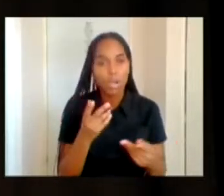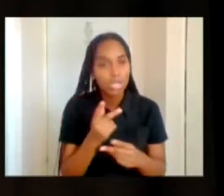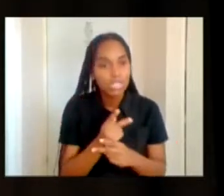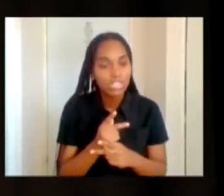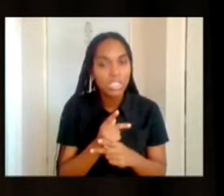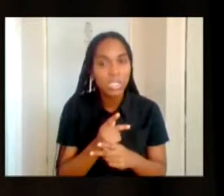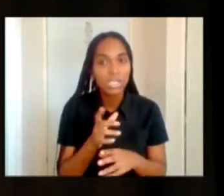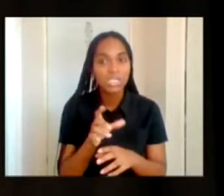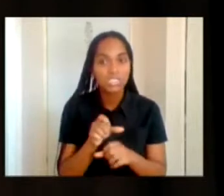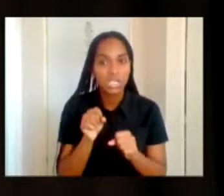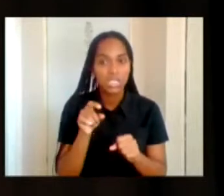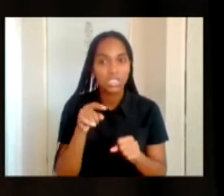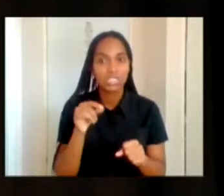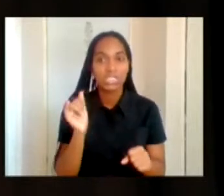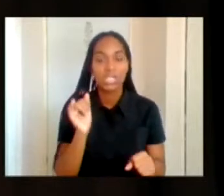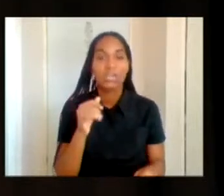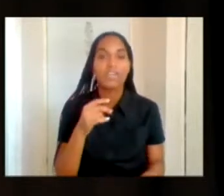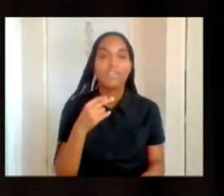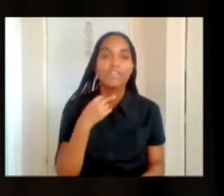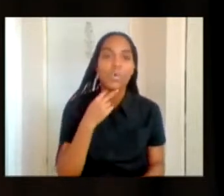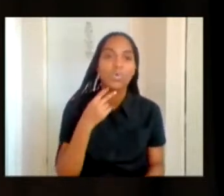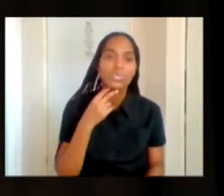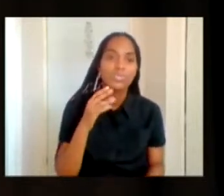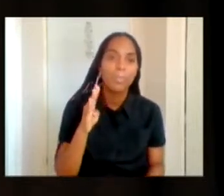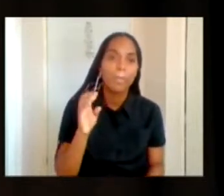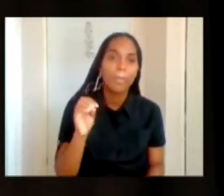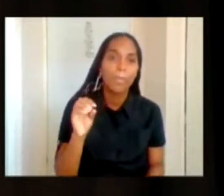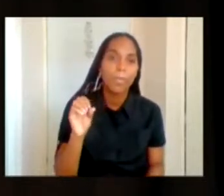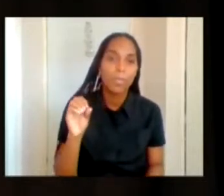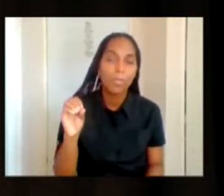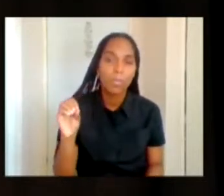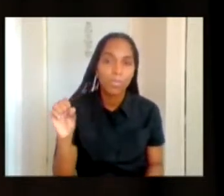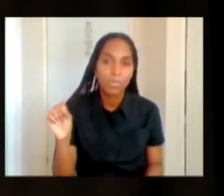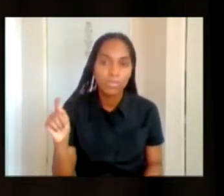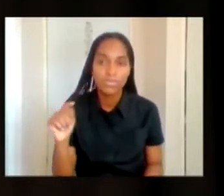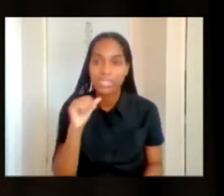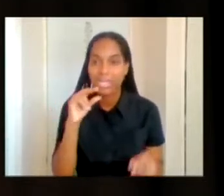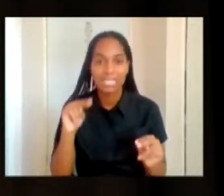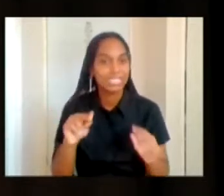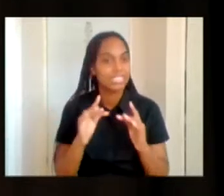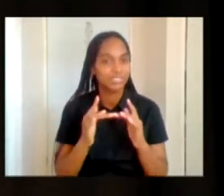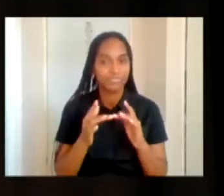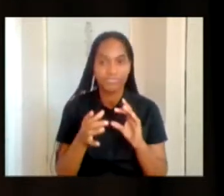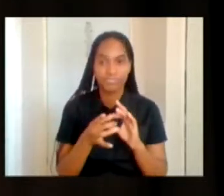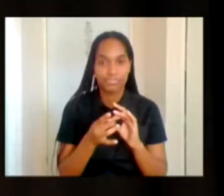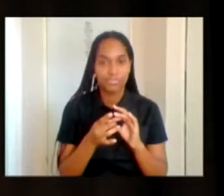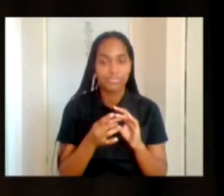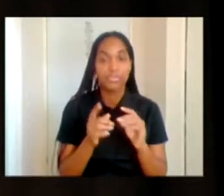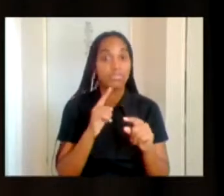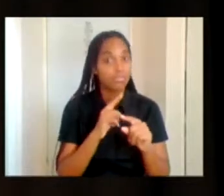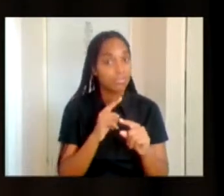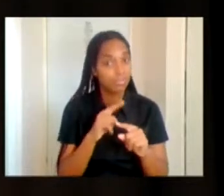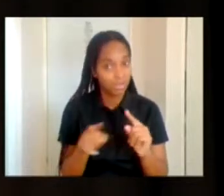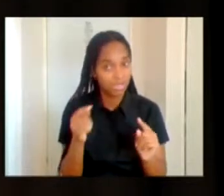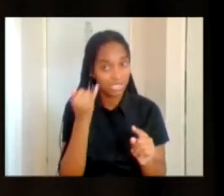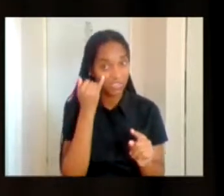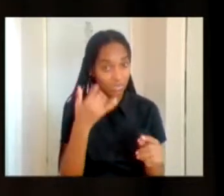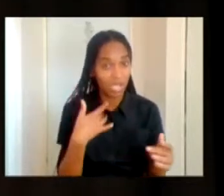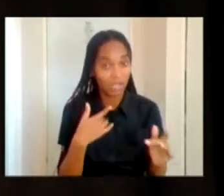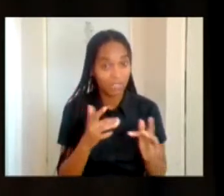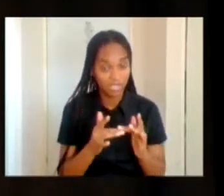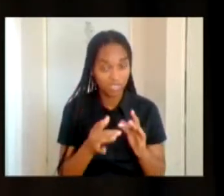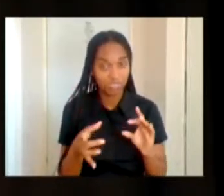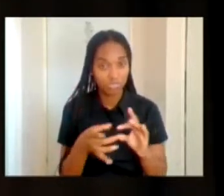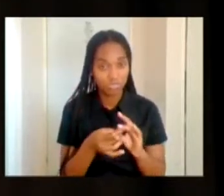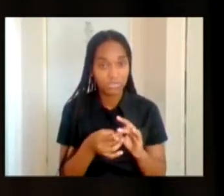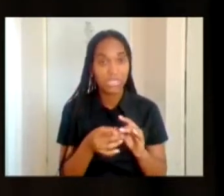of the features like Voice Boost and other things, you do not need an internet connection. However, if you do have an internet connection, this